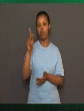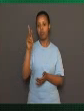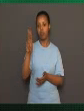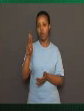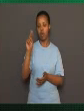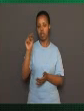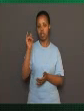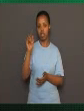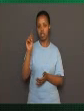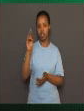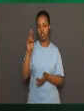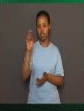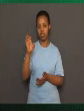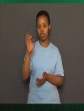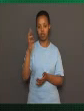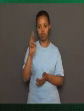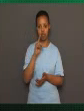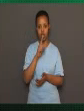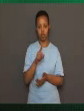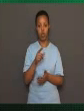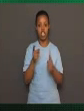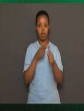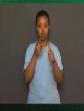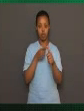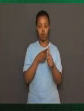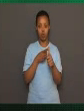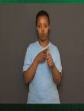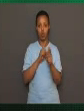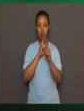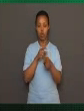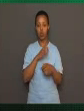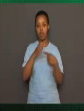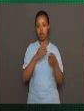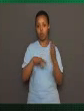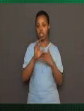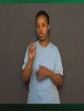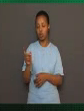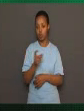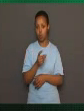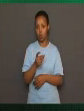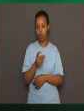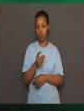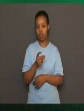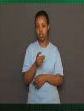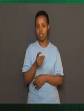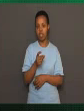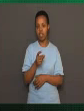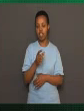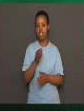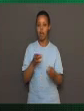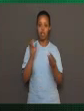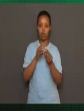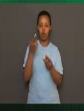Neutral operants are responses from the environment that neither increase nor decrease